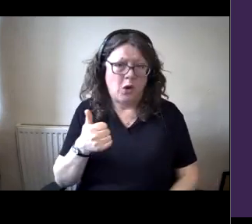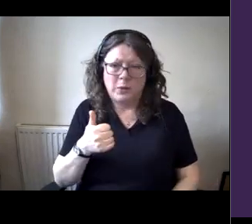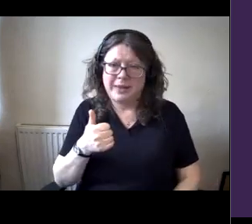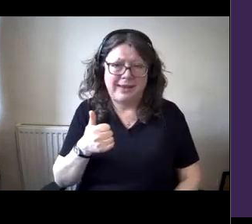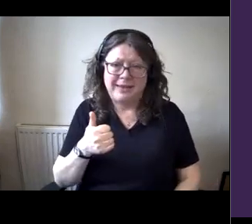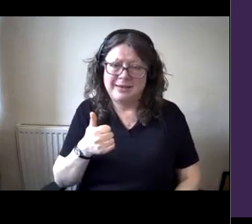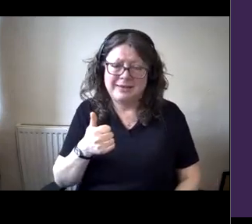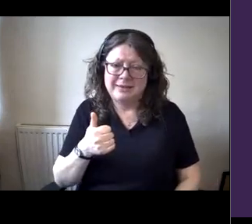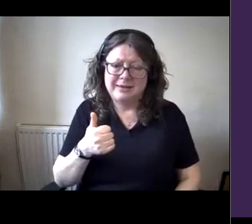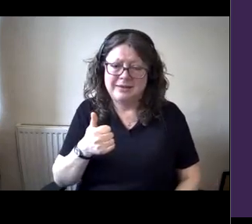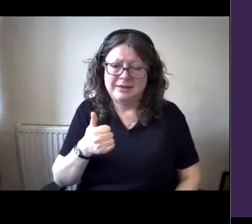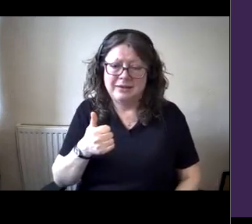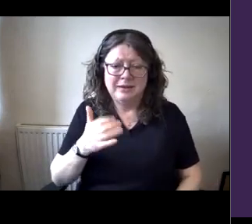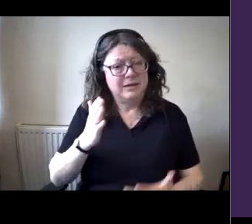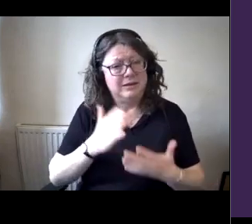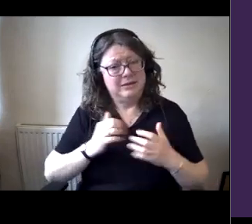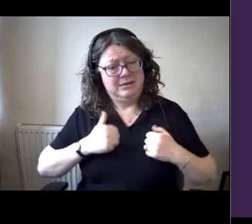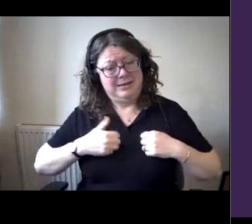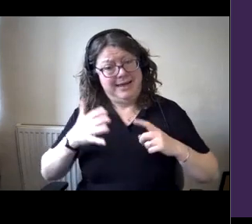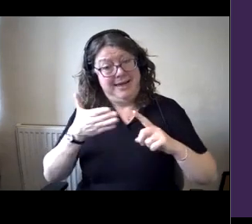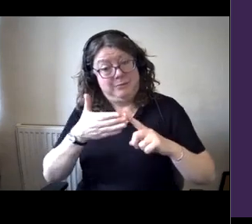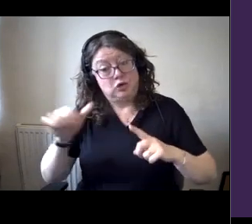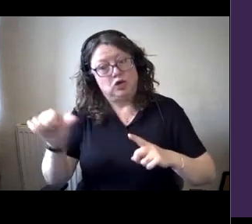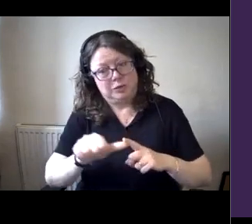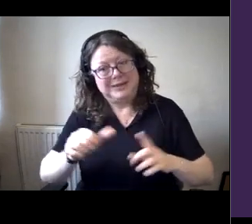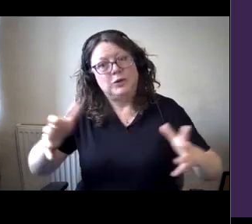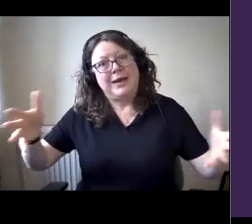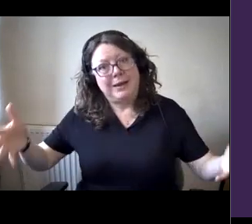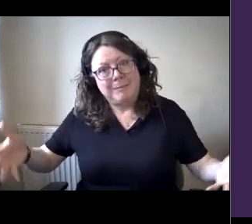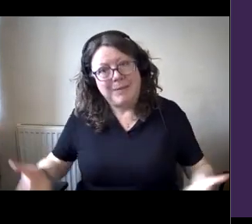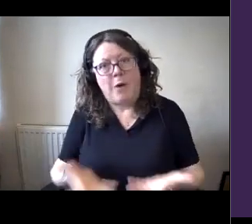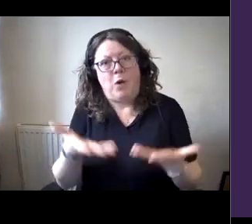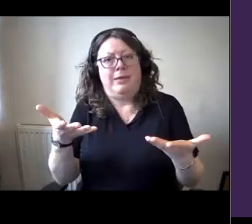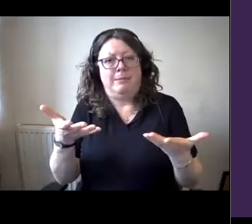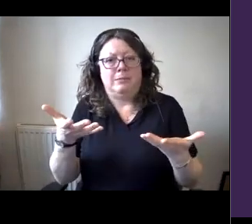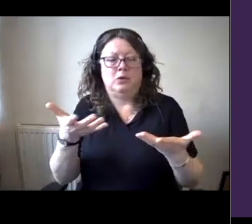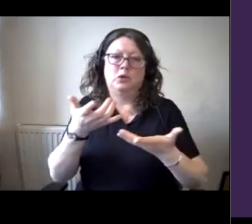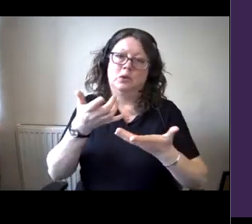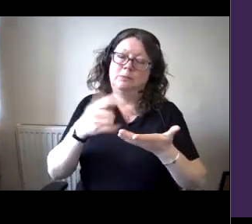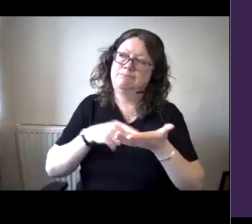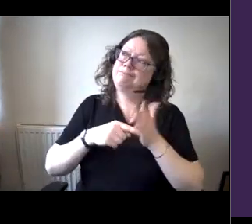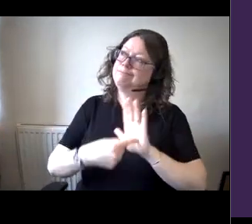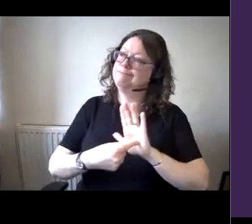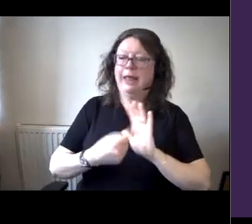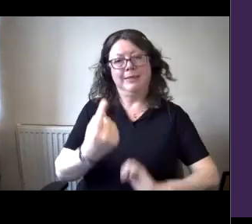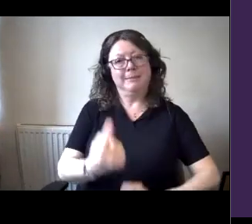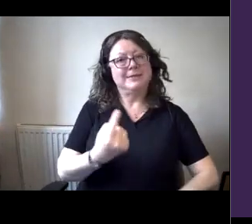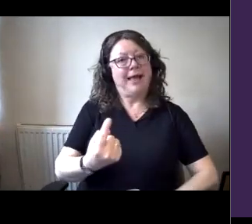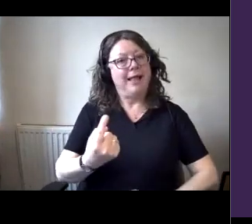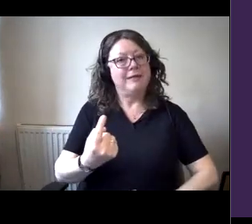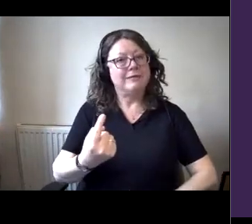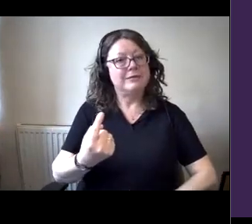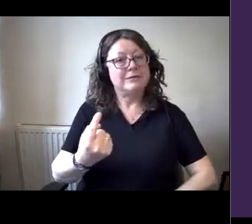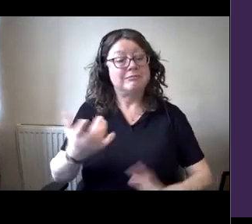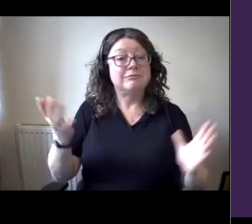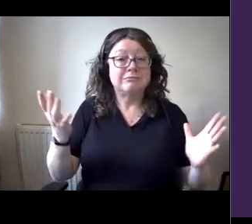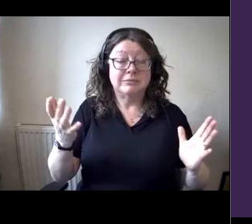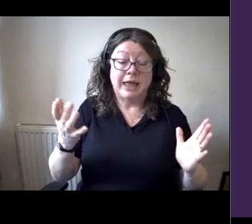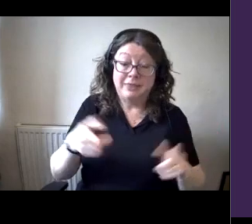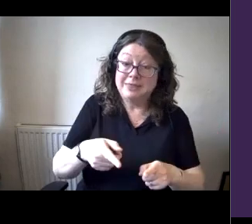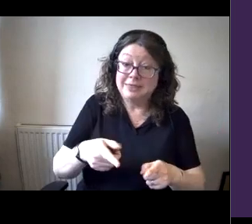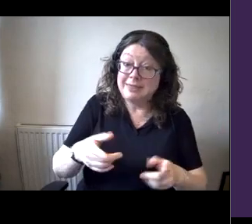their social world, and to maybe just be aware of other people in that,